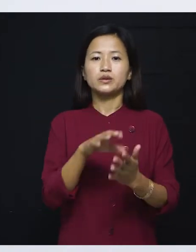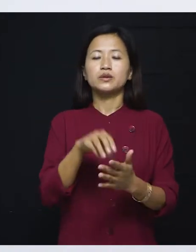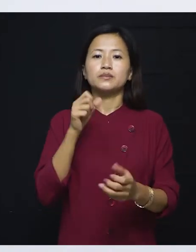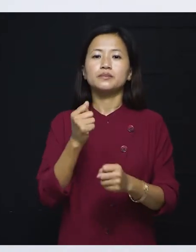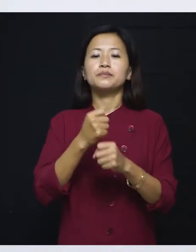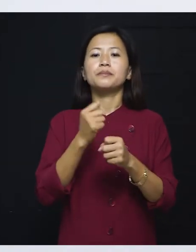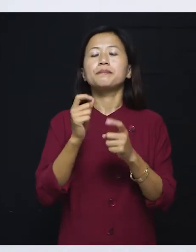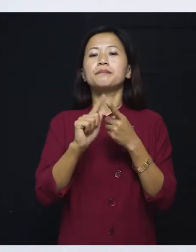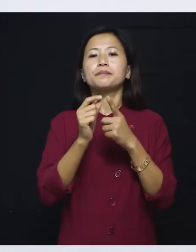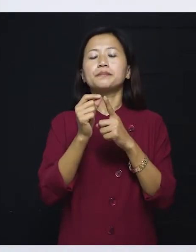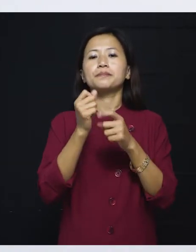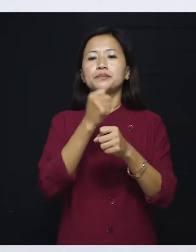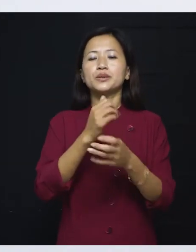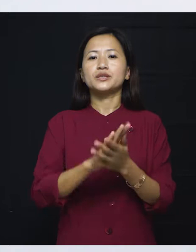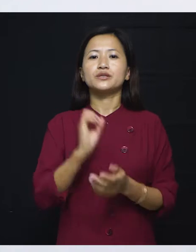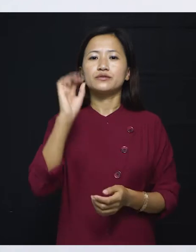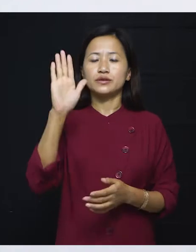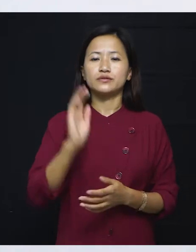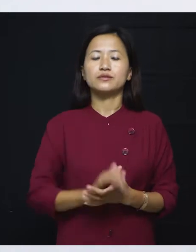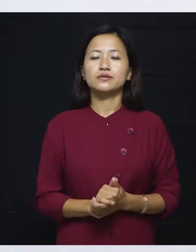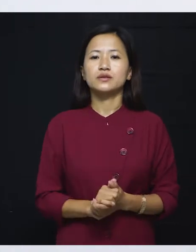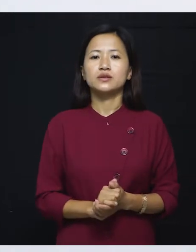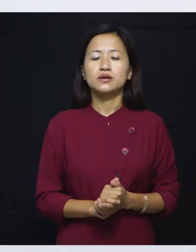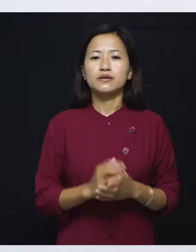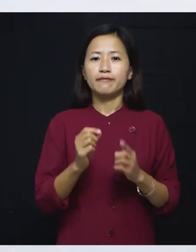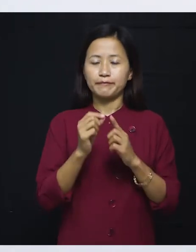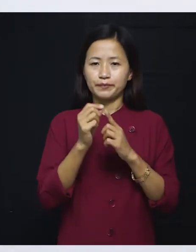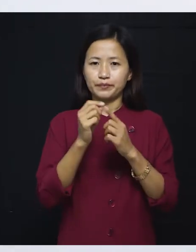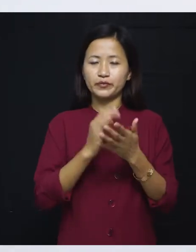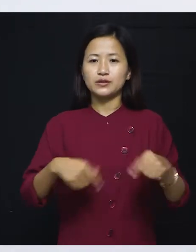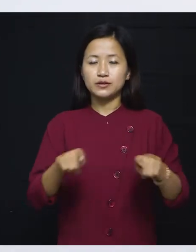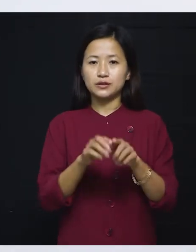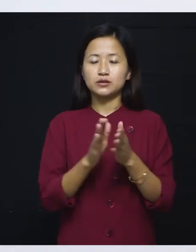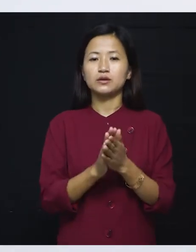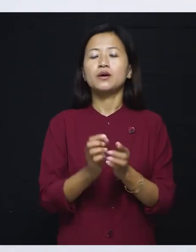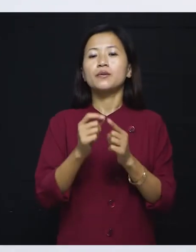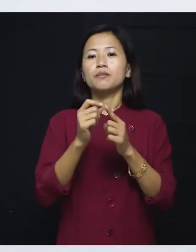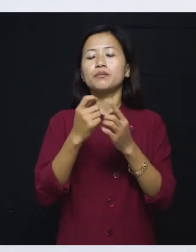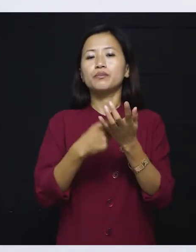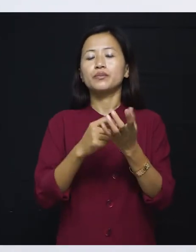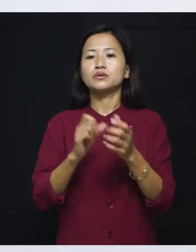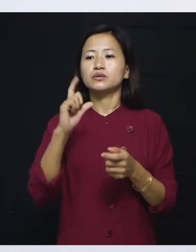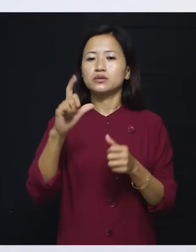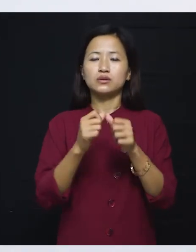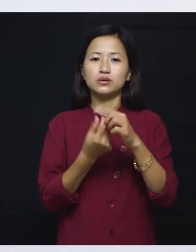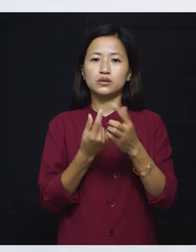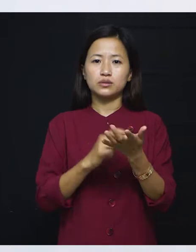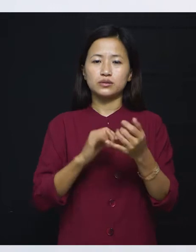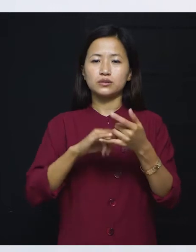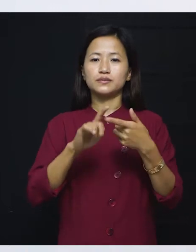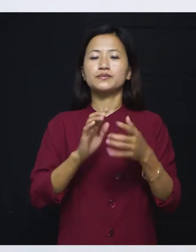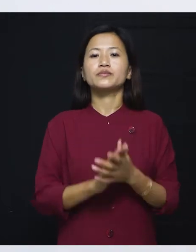page number 5. Okay, I repeat, page number 5, the phrase and the clause. But in order to know what is a phrase, you